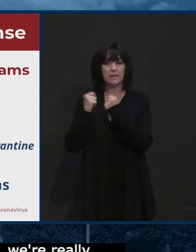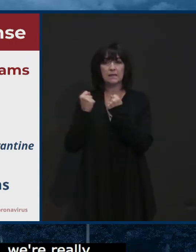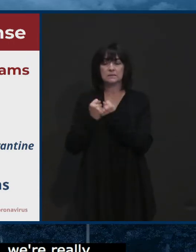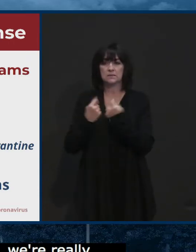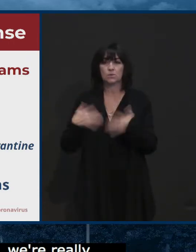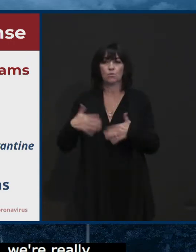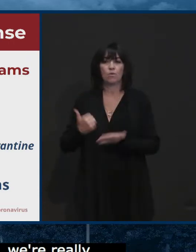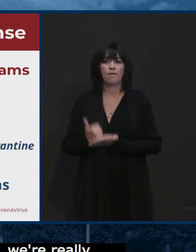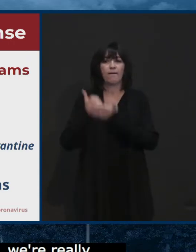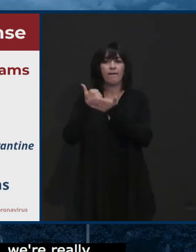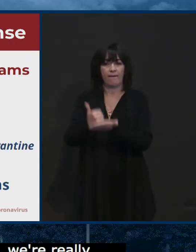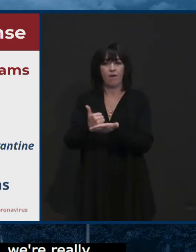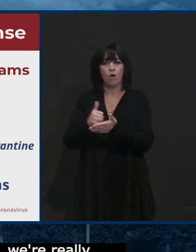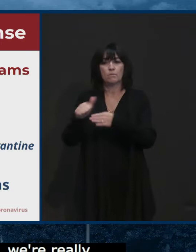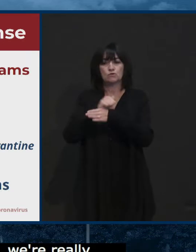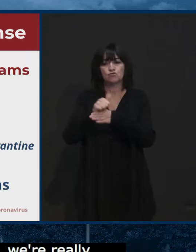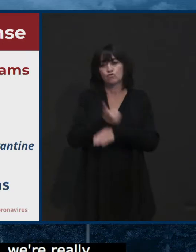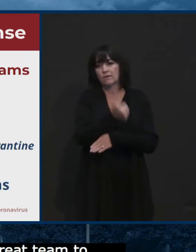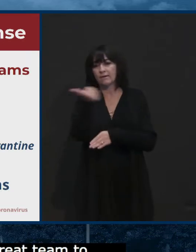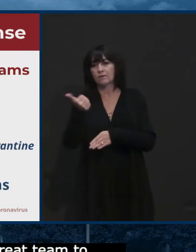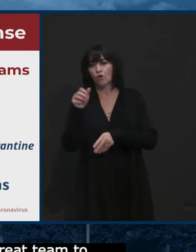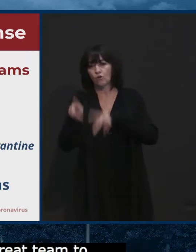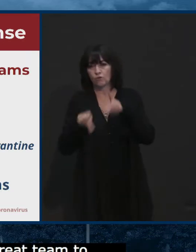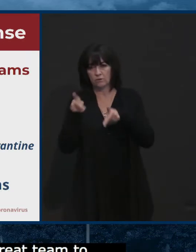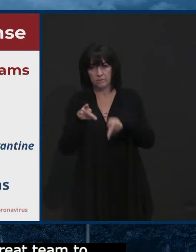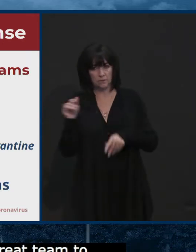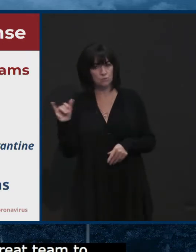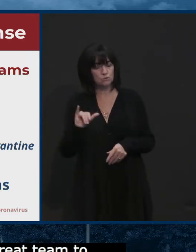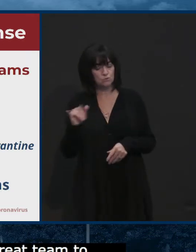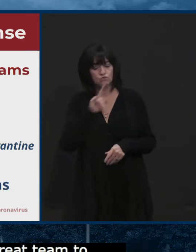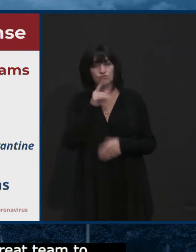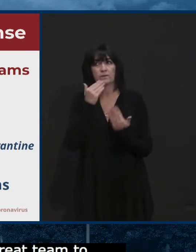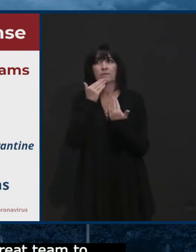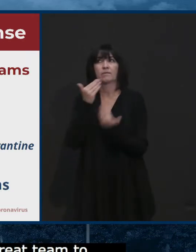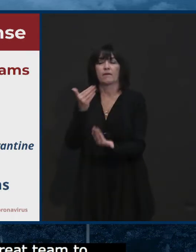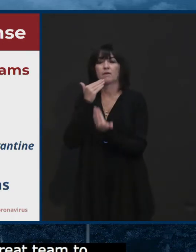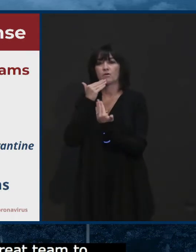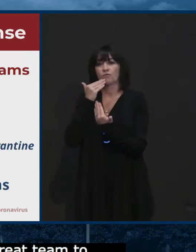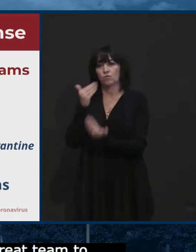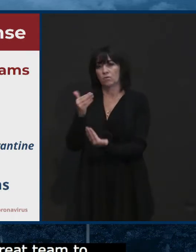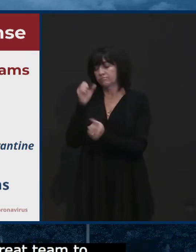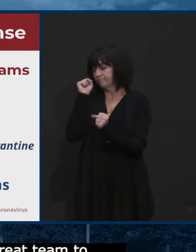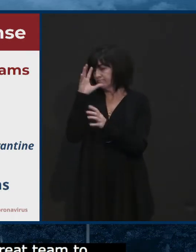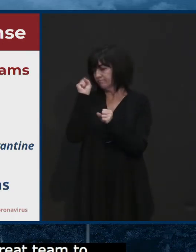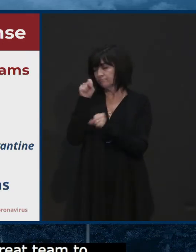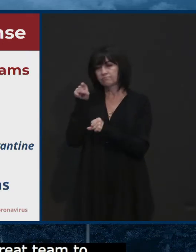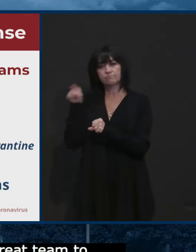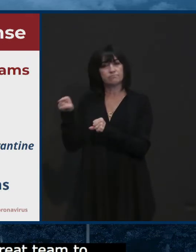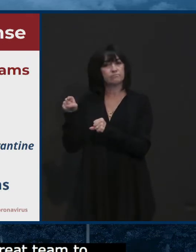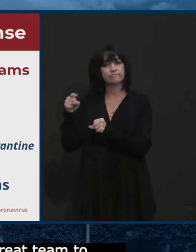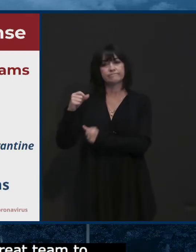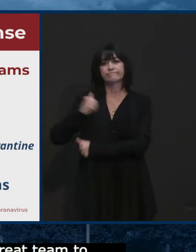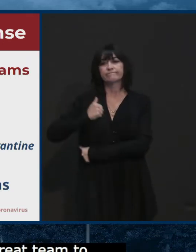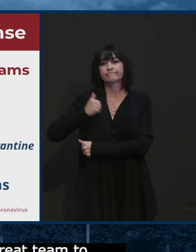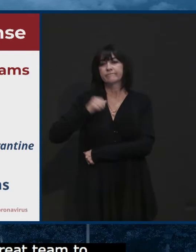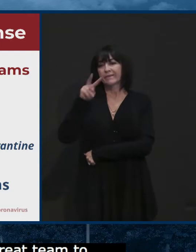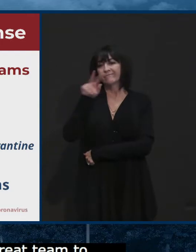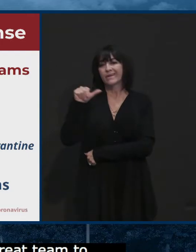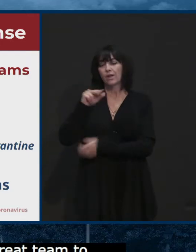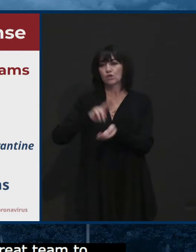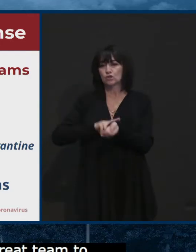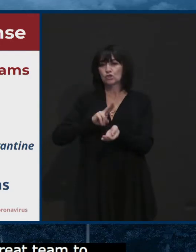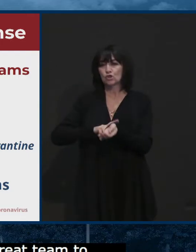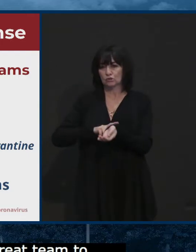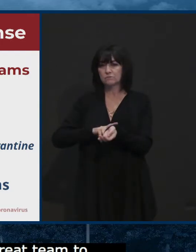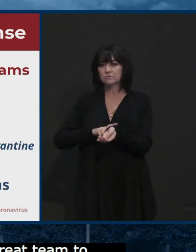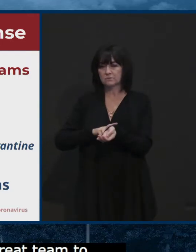the incident response teams. So again, really grateful to these amazing VA nurses who are really